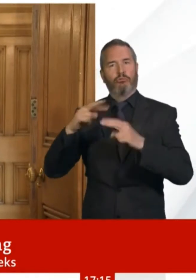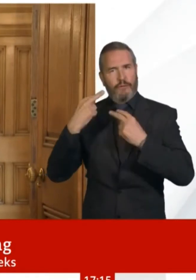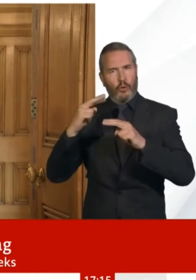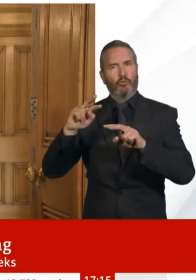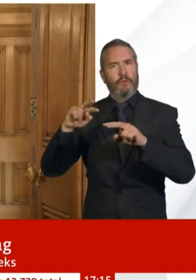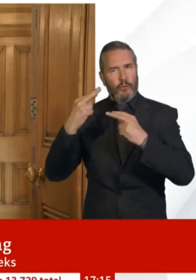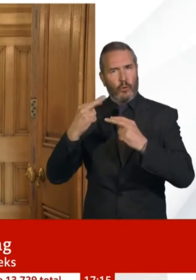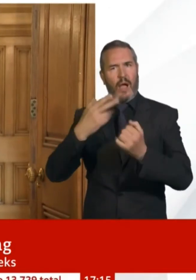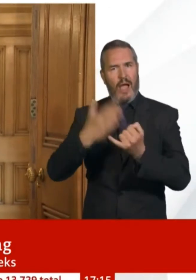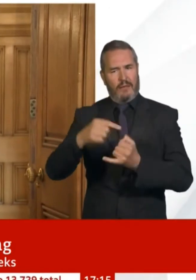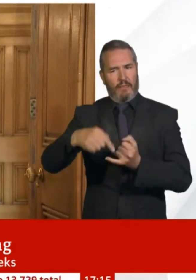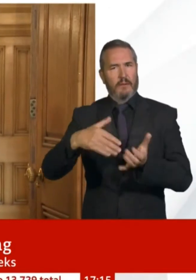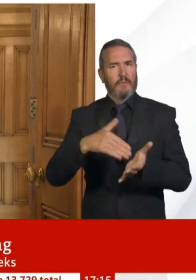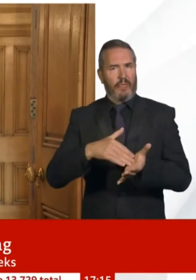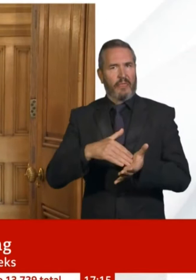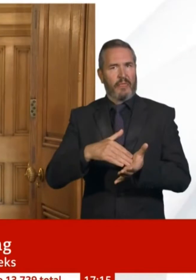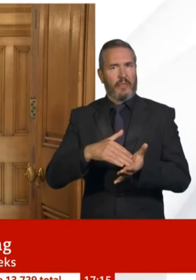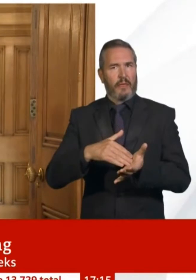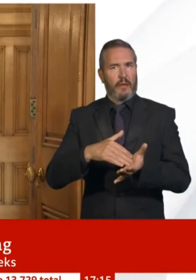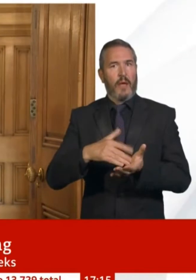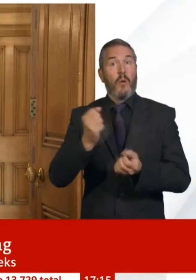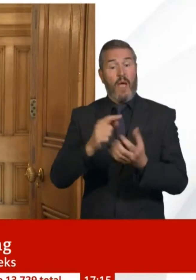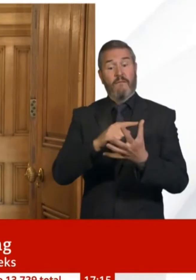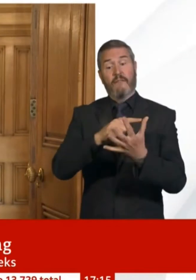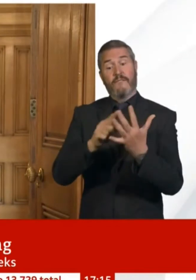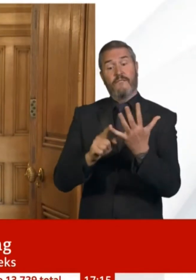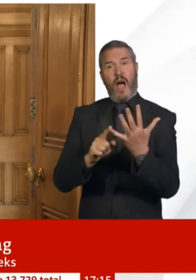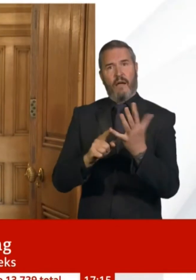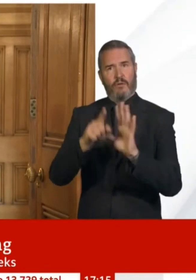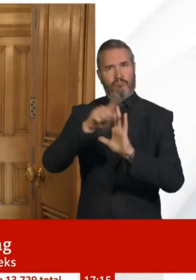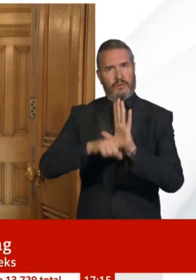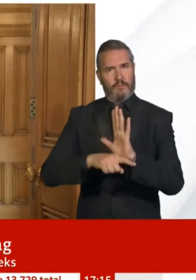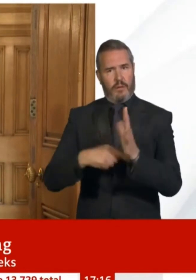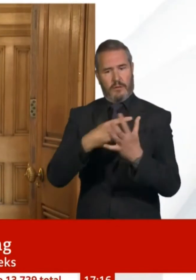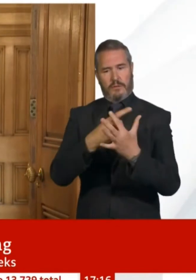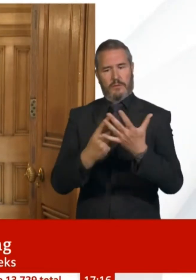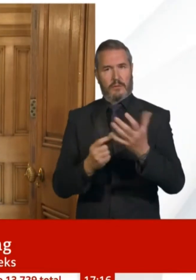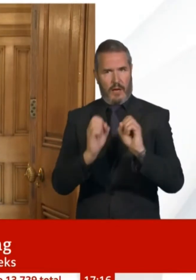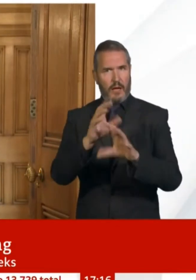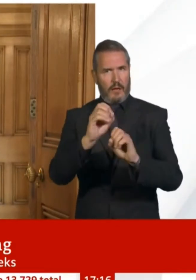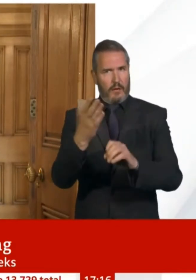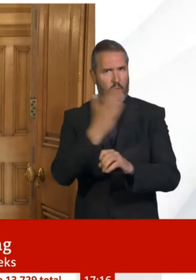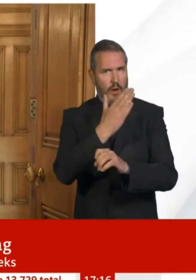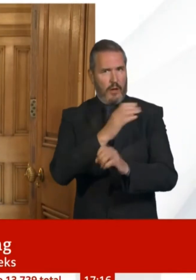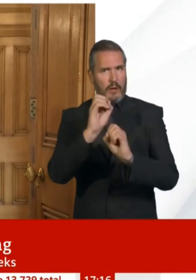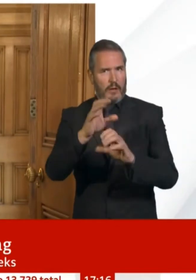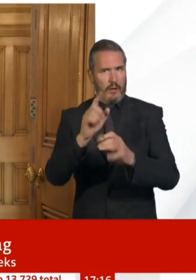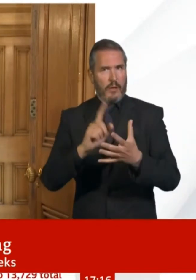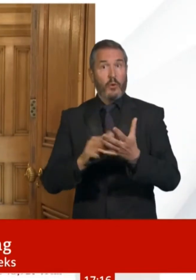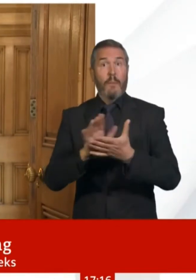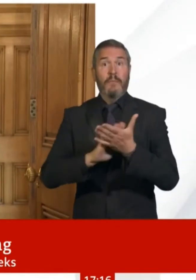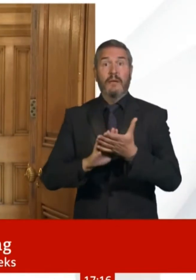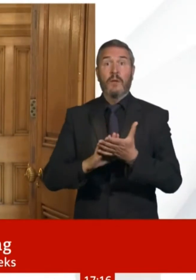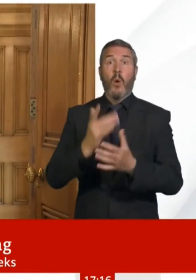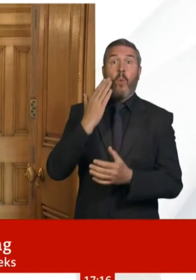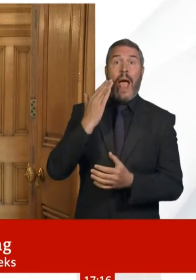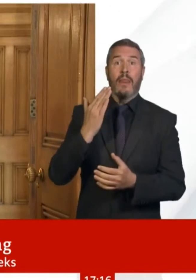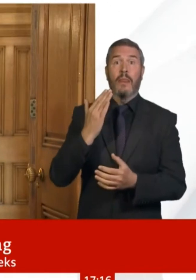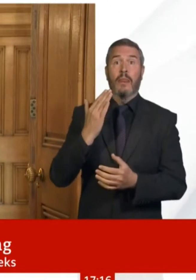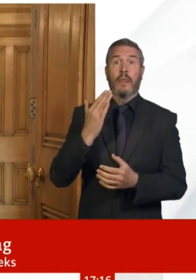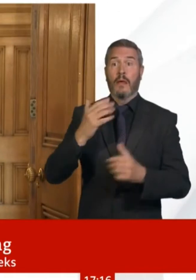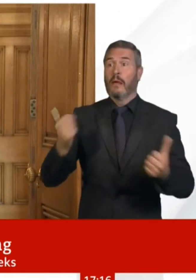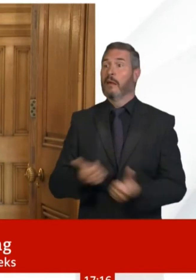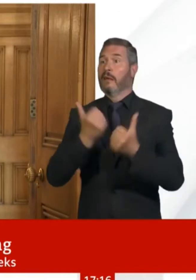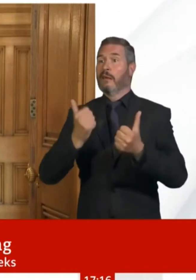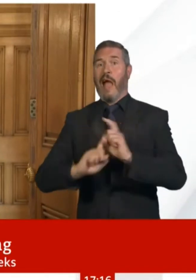at the end of the month, and we've set out 5 points of principle, if you like, that will guide us. So we can't give a definitive time frame. That would be to prejudge